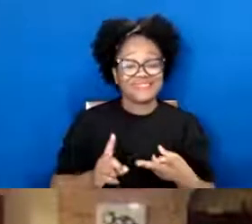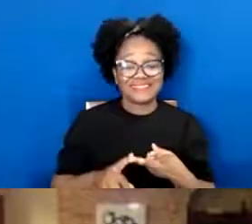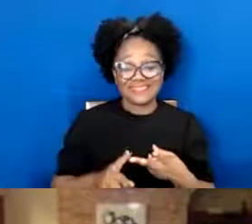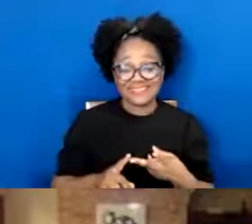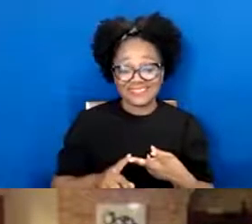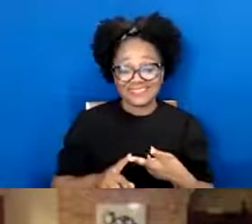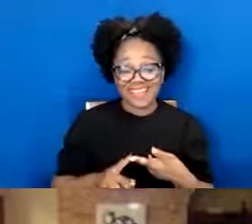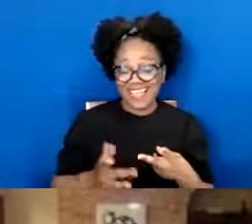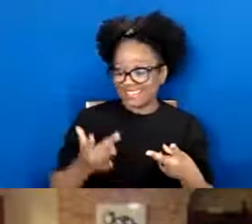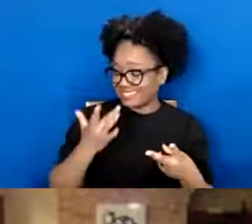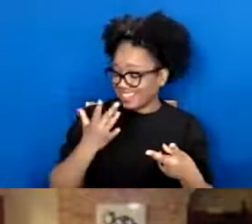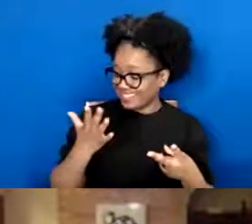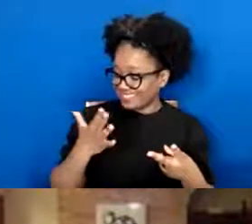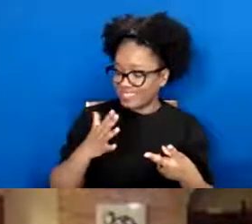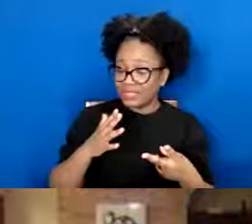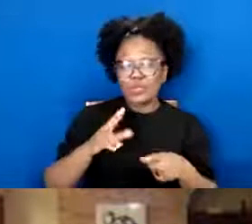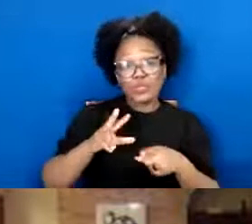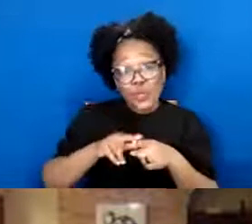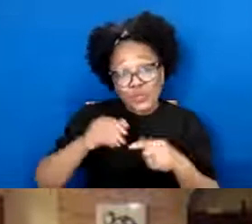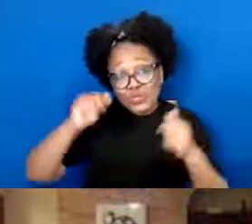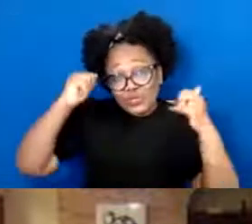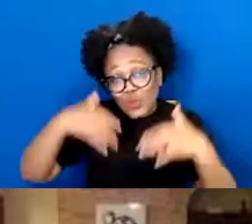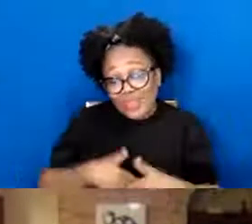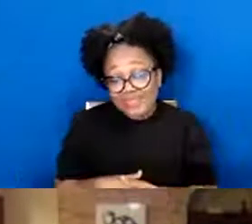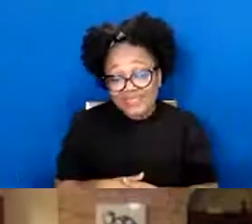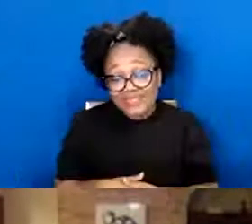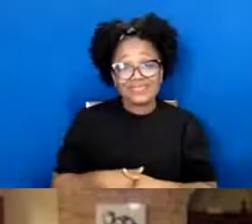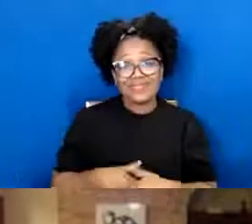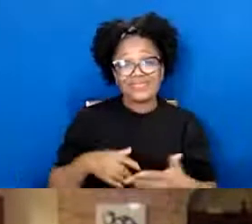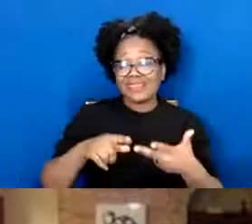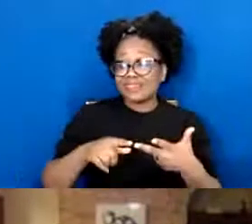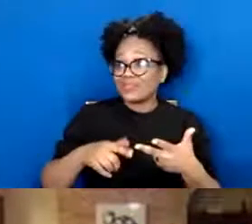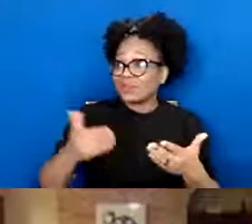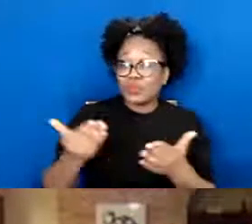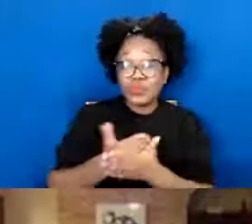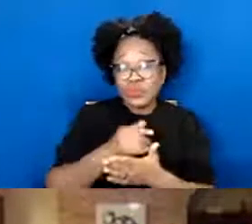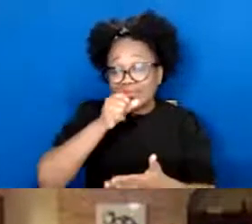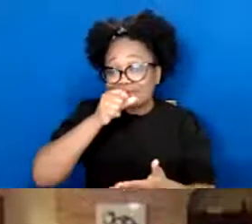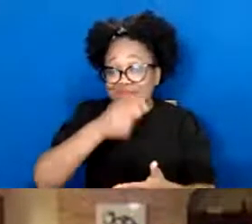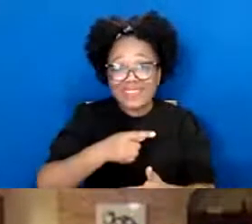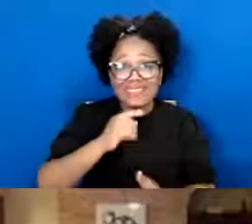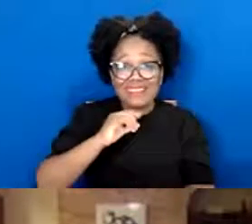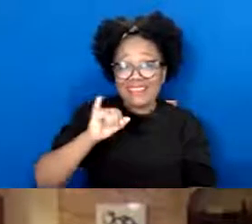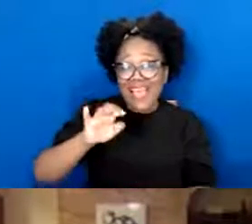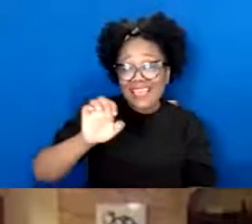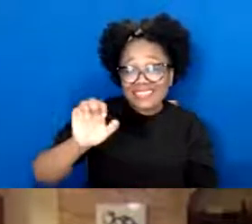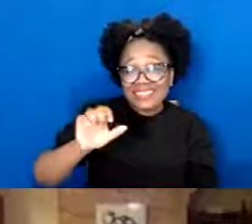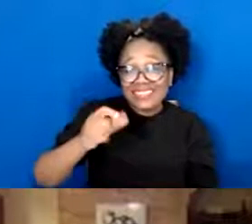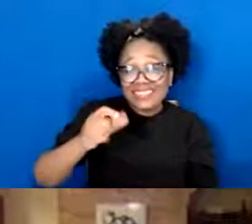I taste salty sweat. I taste new spit and ice blue Gatorade together. Yeah.